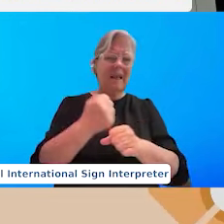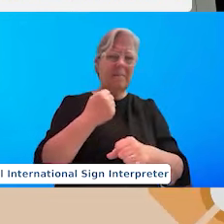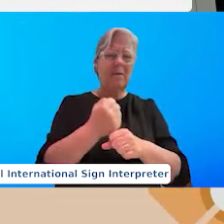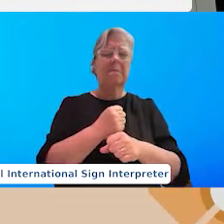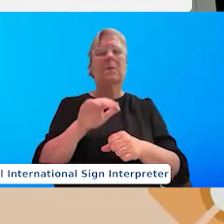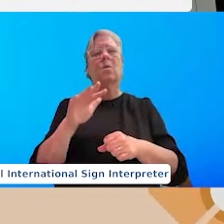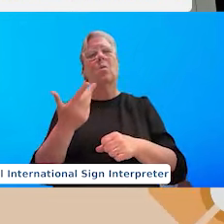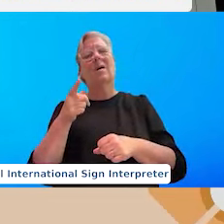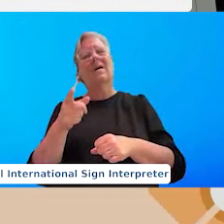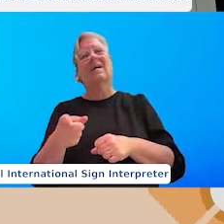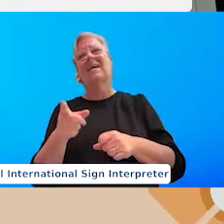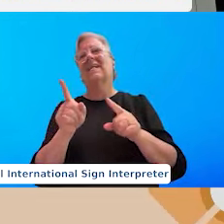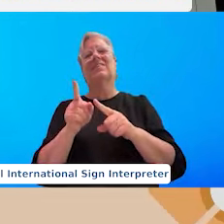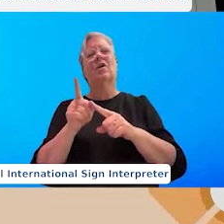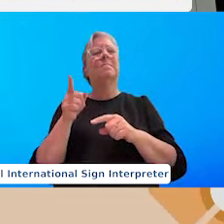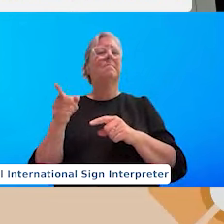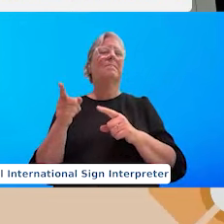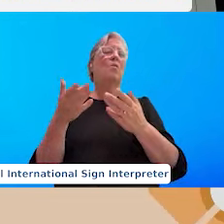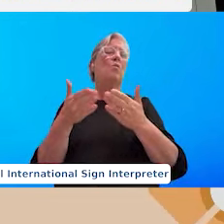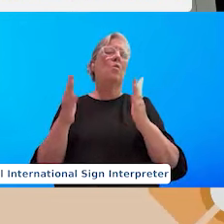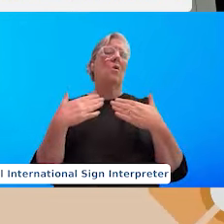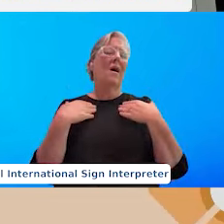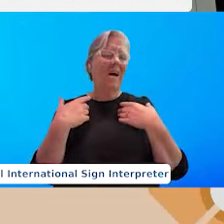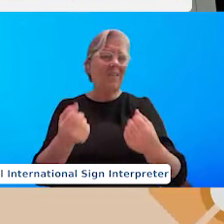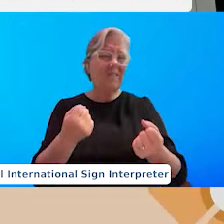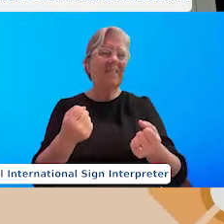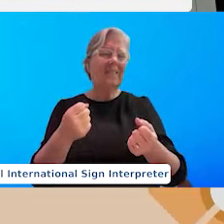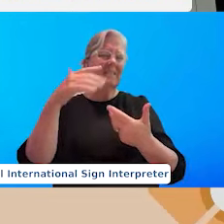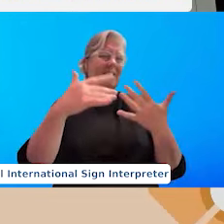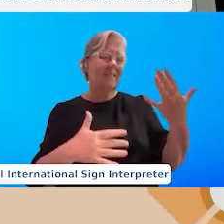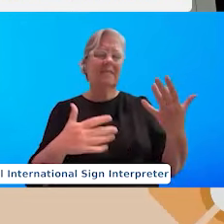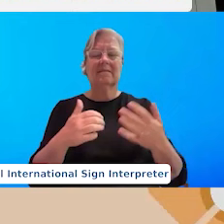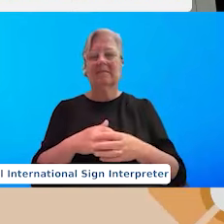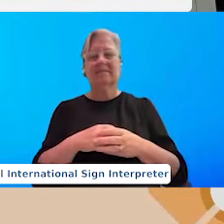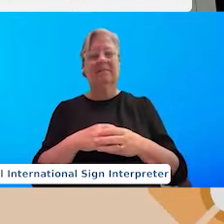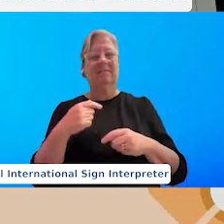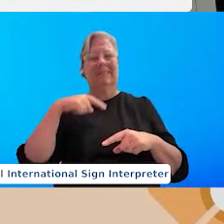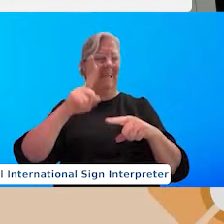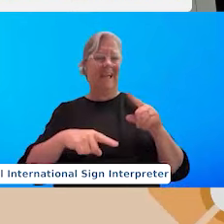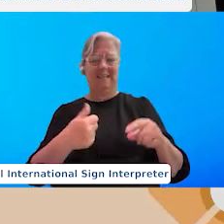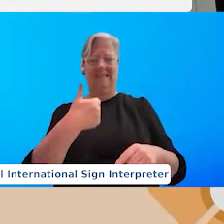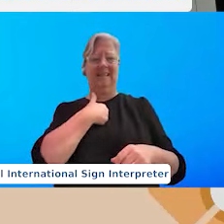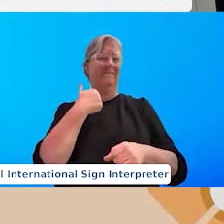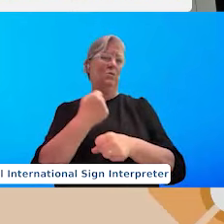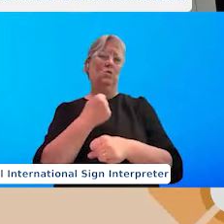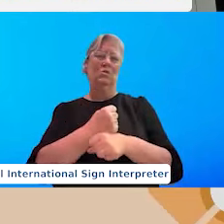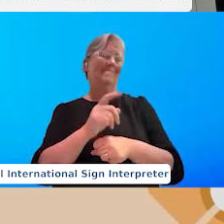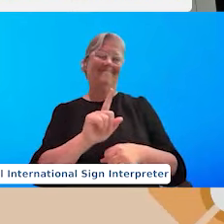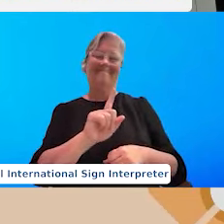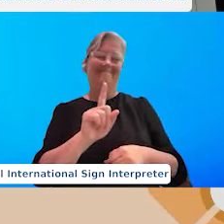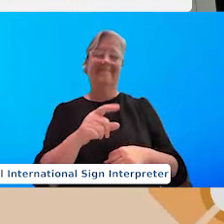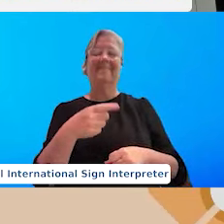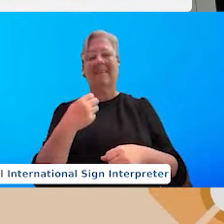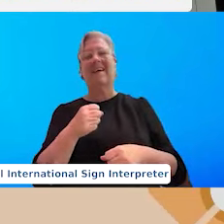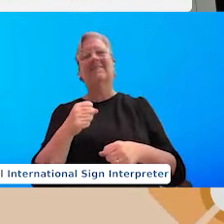We have like worked with many ministers, ministries, right? And like ministries of